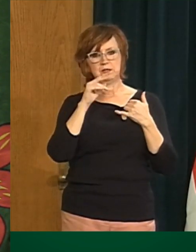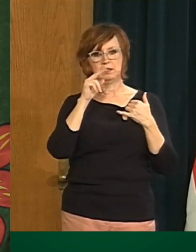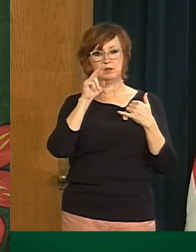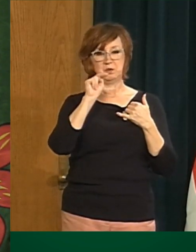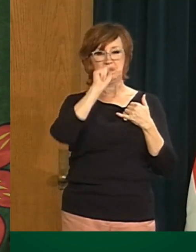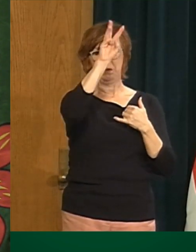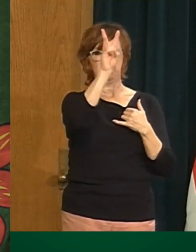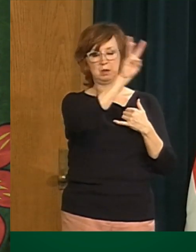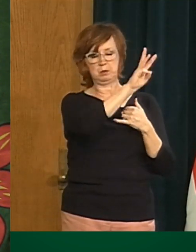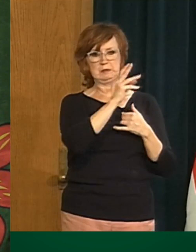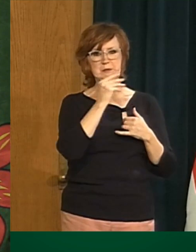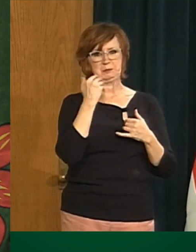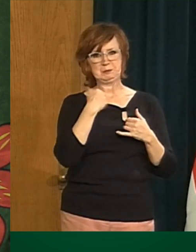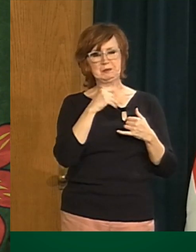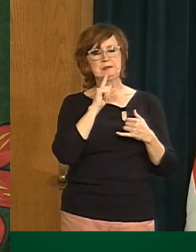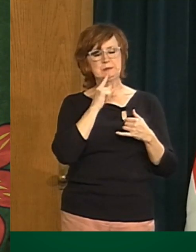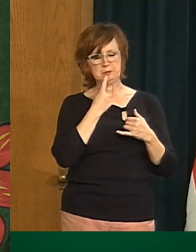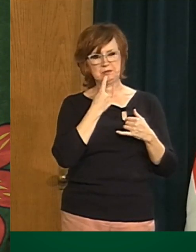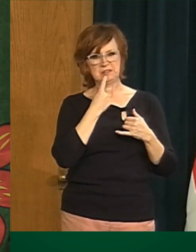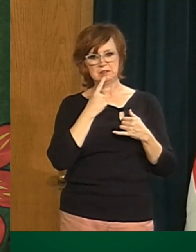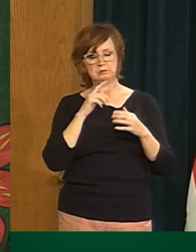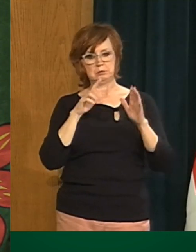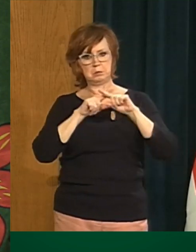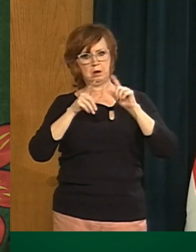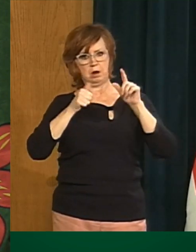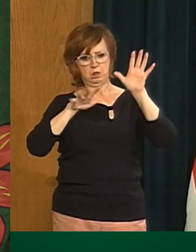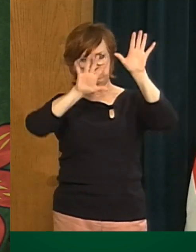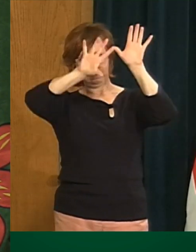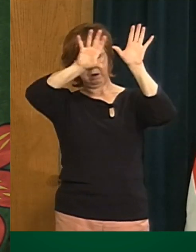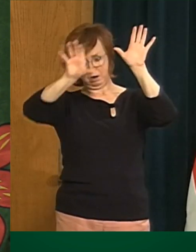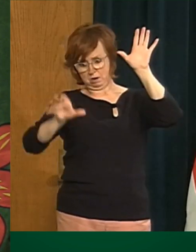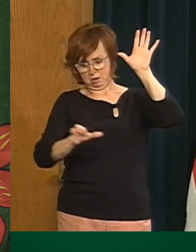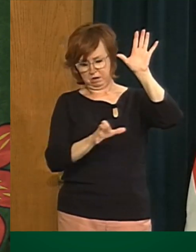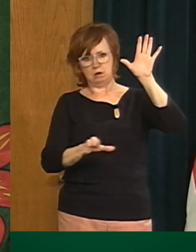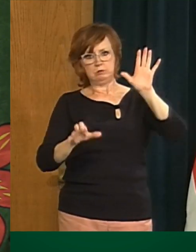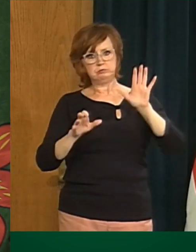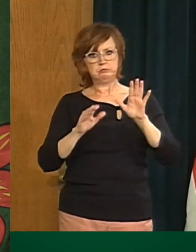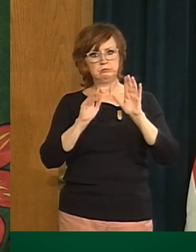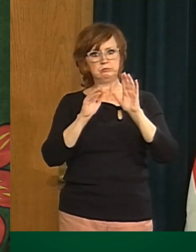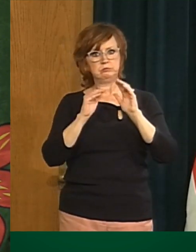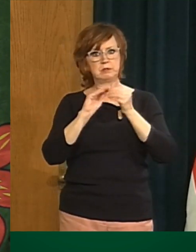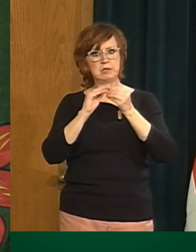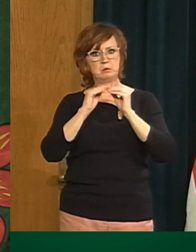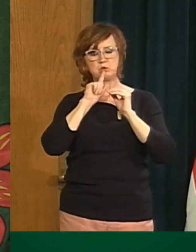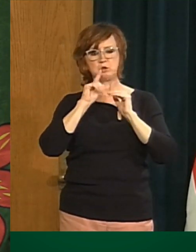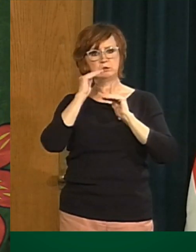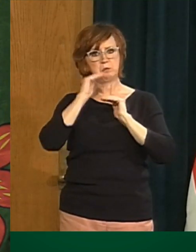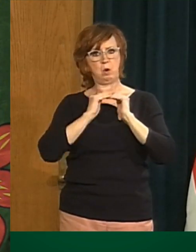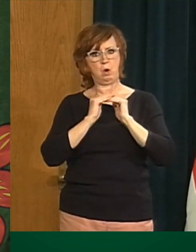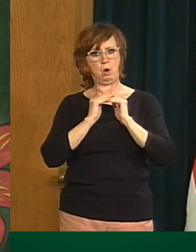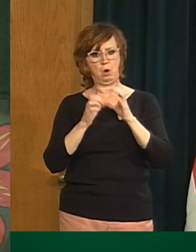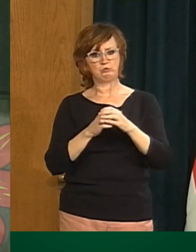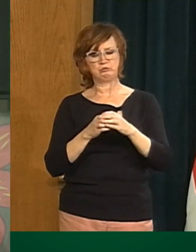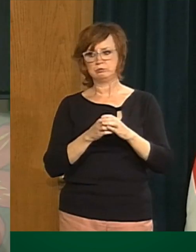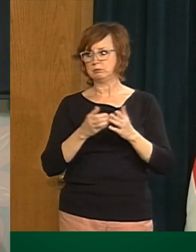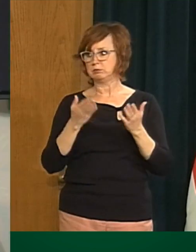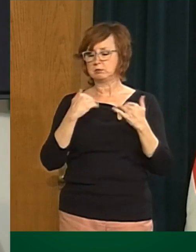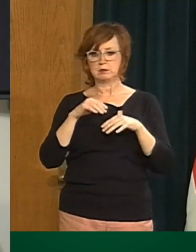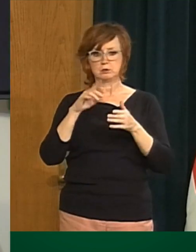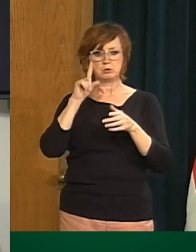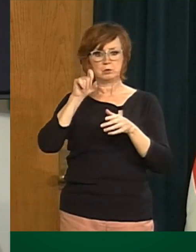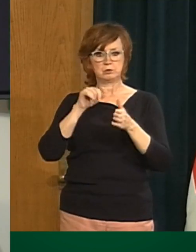purposes, the bulk of the communities in the province are much, much quieter. We'll take our next question from the room here,